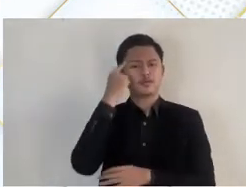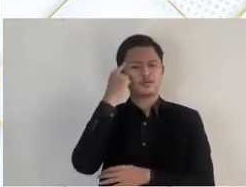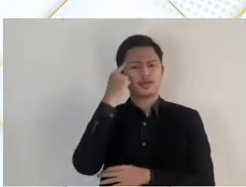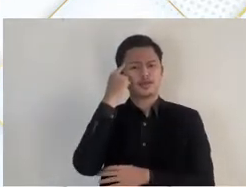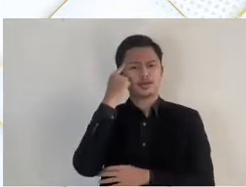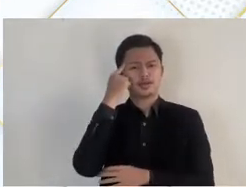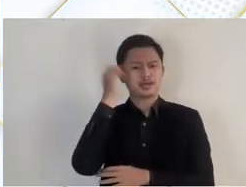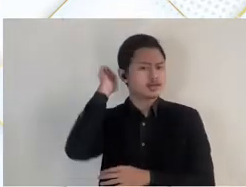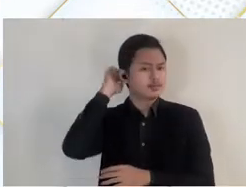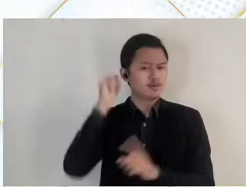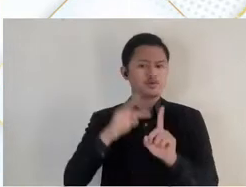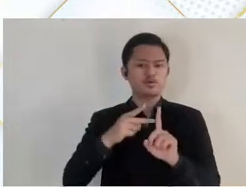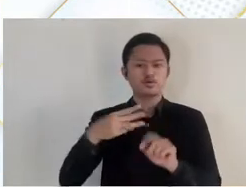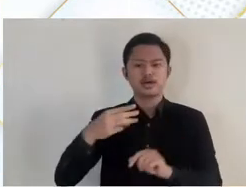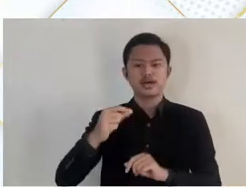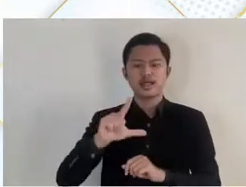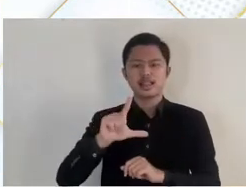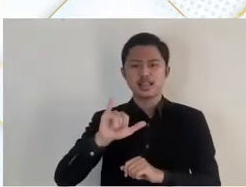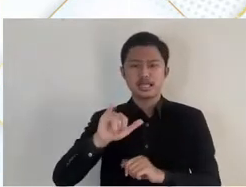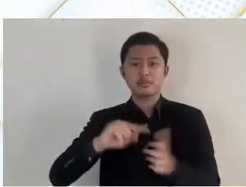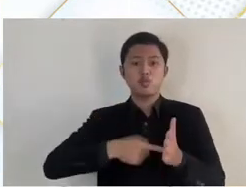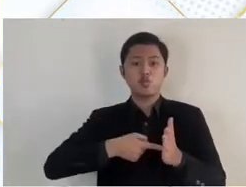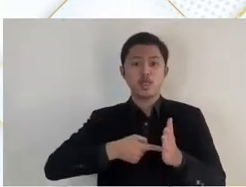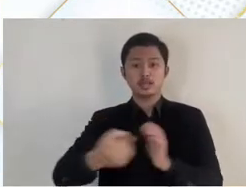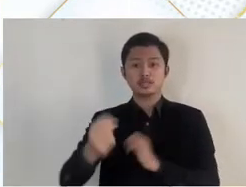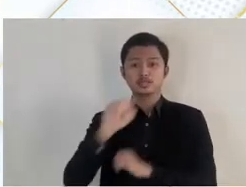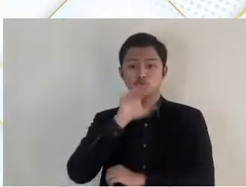Ibu Herli could start first answering this question.